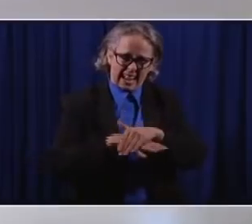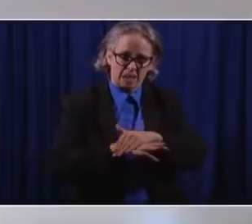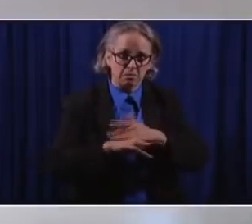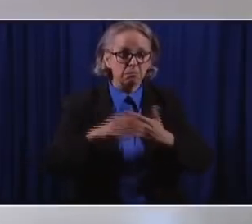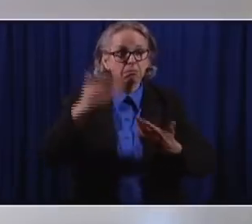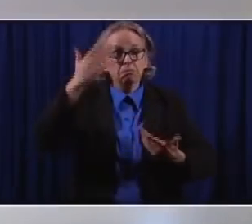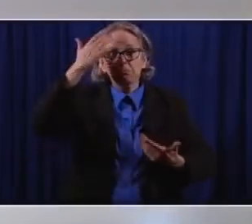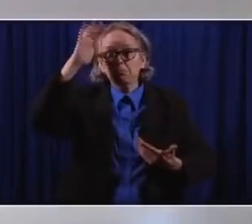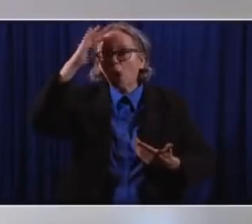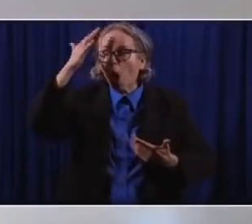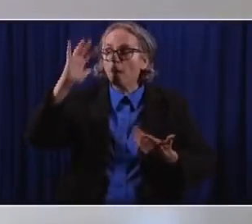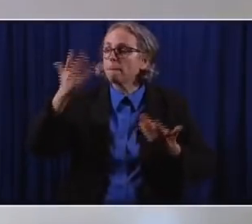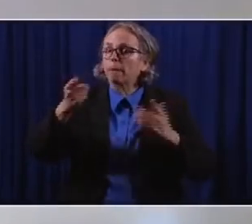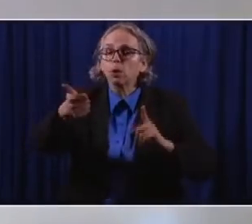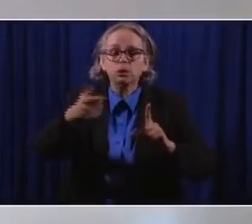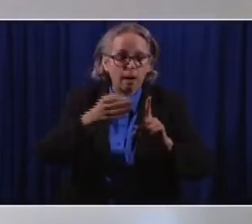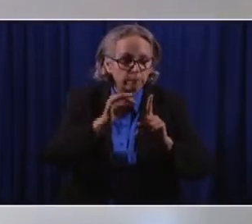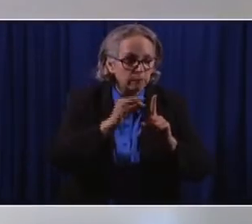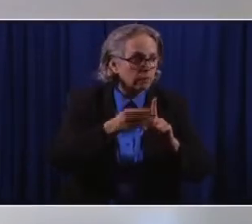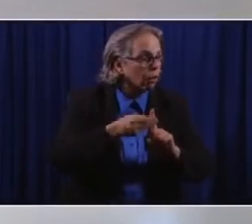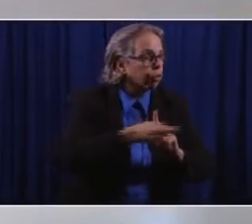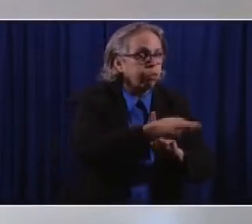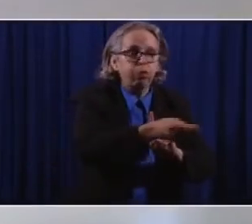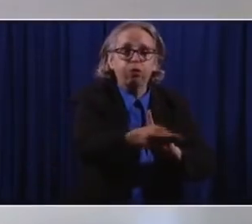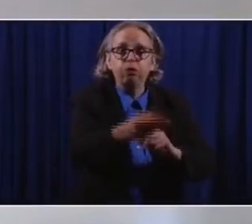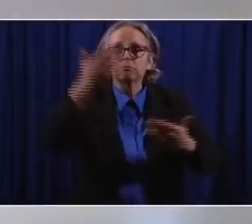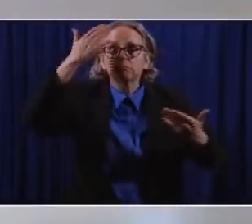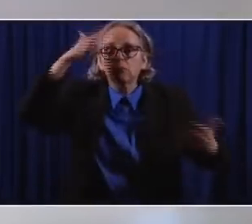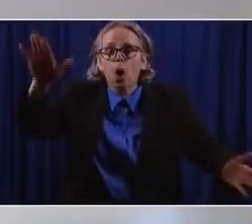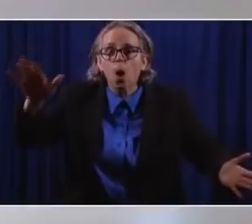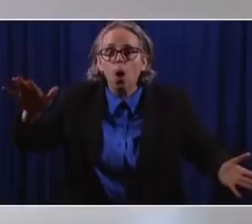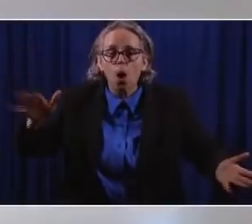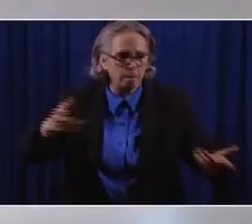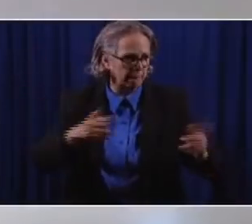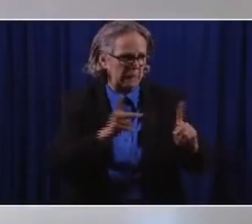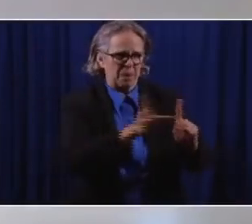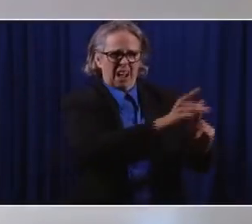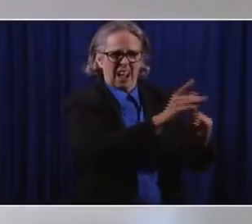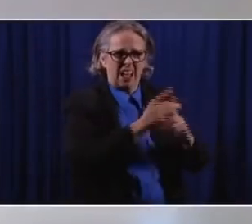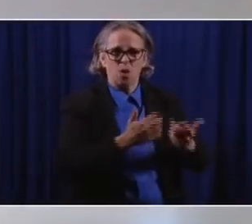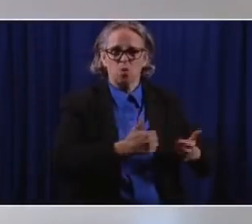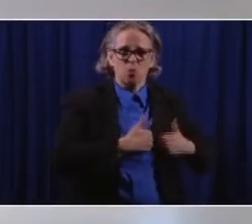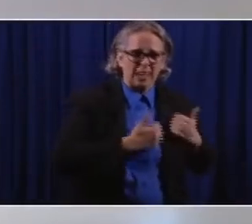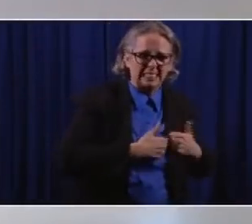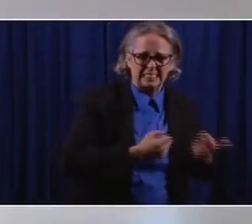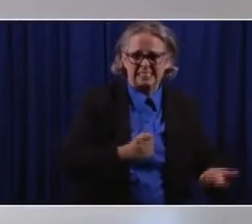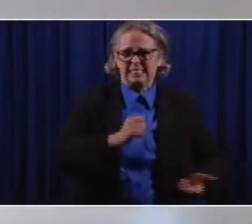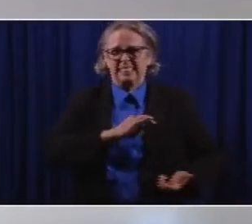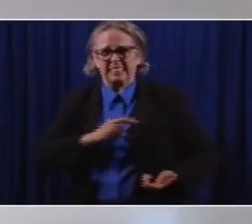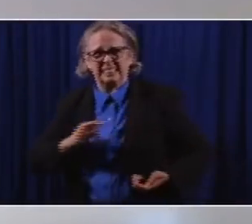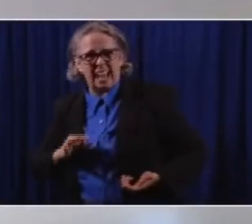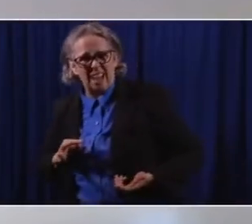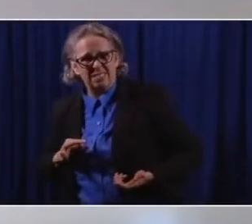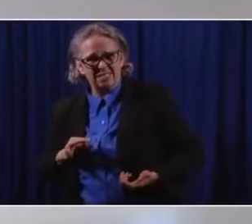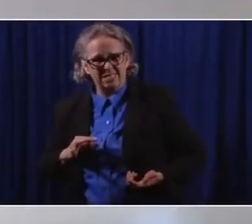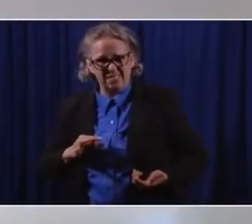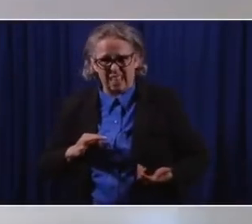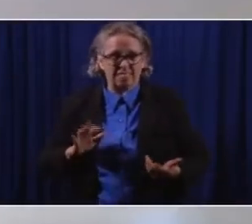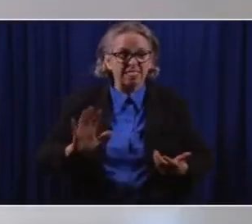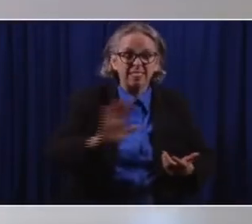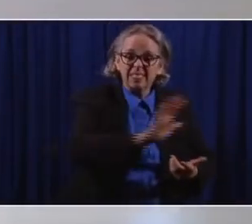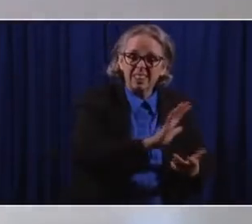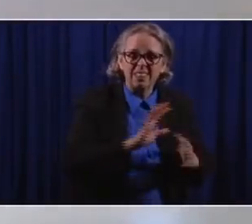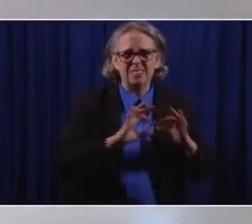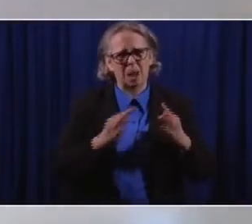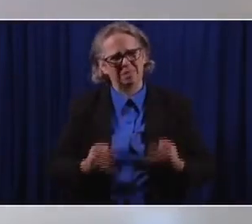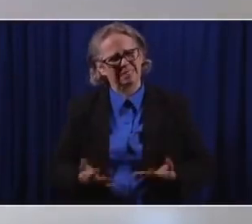virus and unknowingly spread it to residents and staff and their respective families. So, what can you expect with this indoor